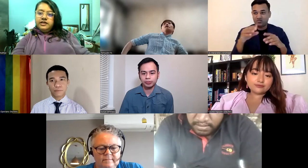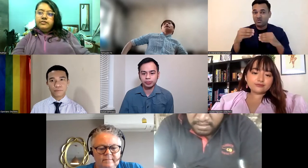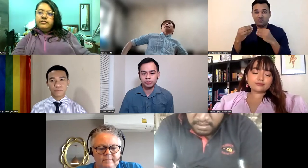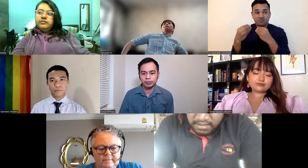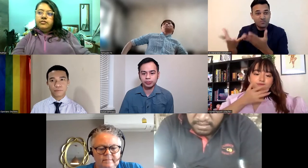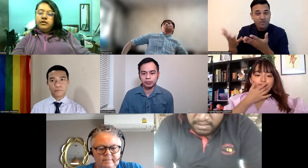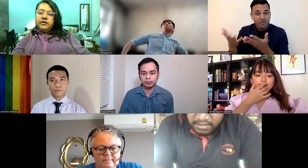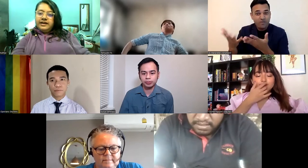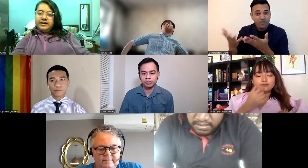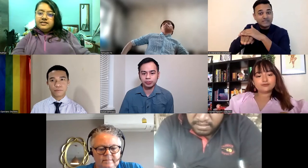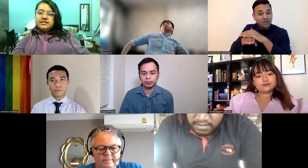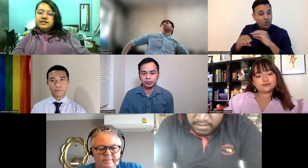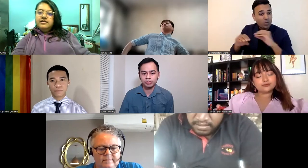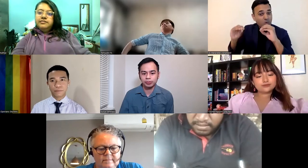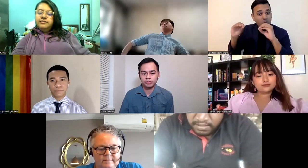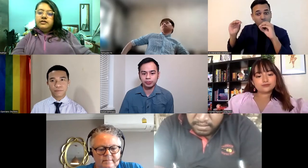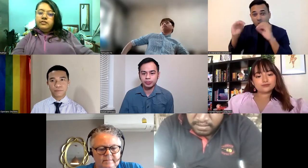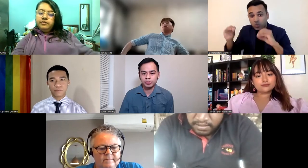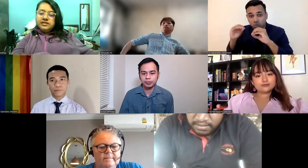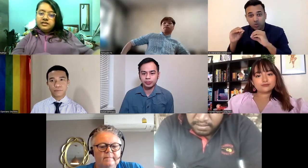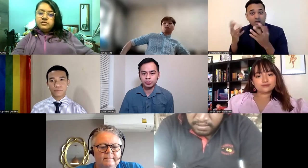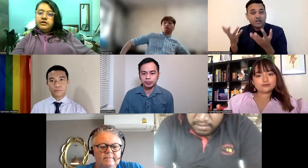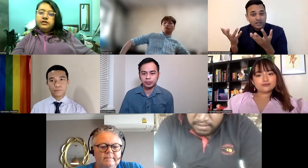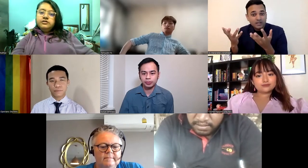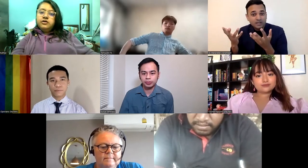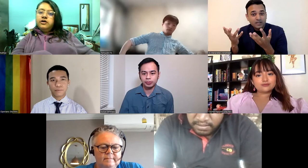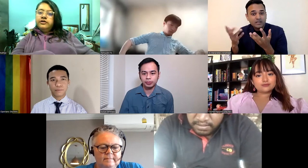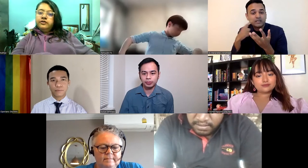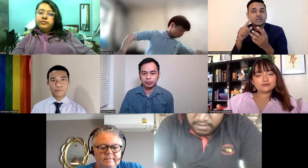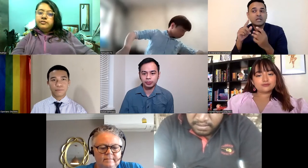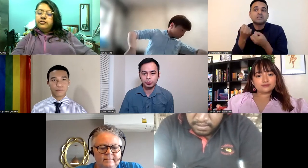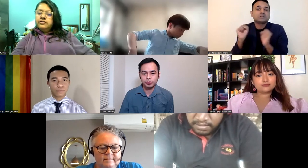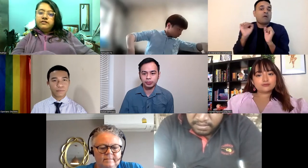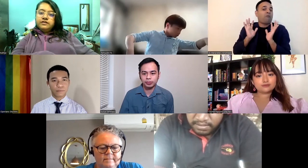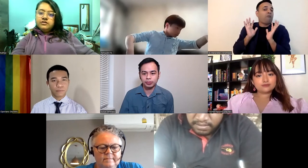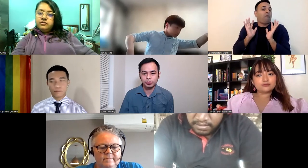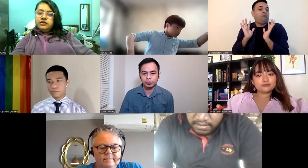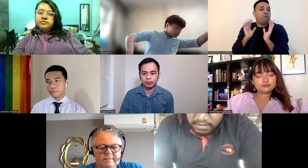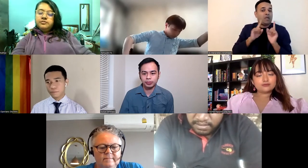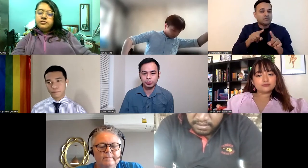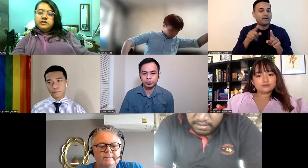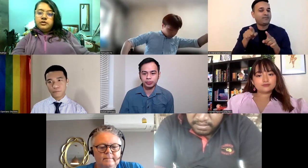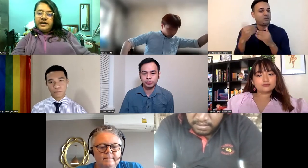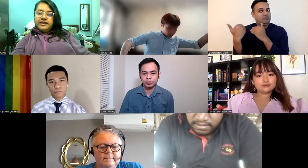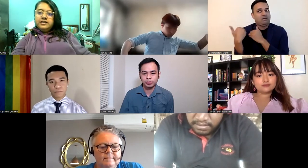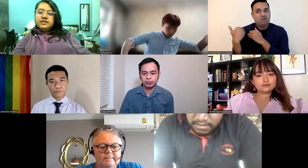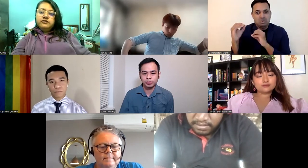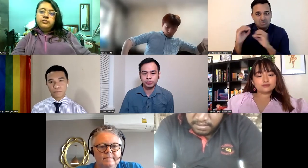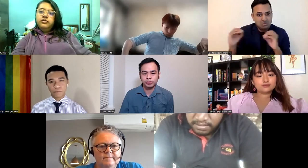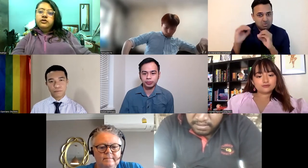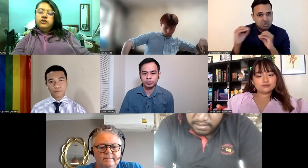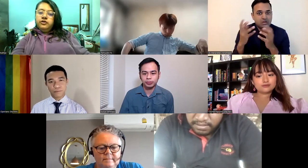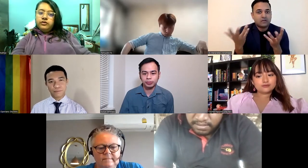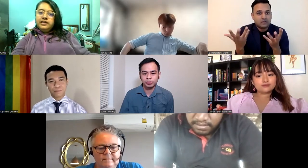to be more awareness. Business owners or, services owners, service providers have